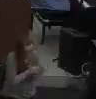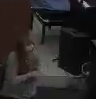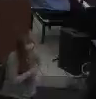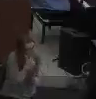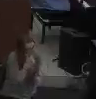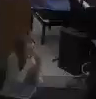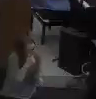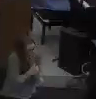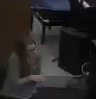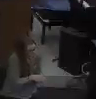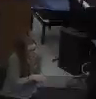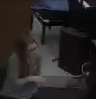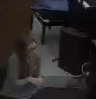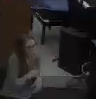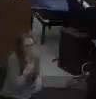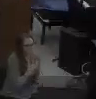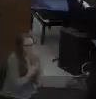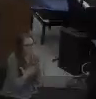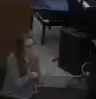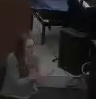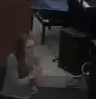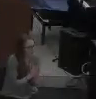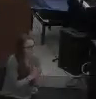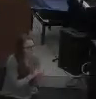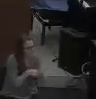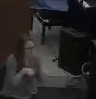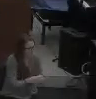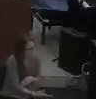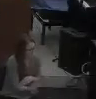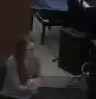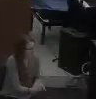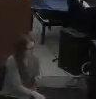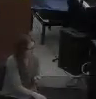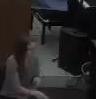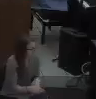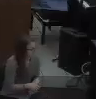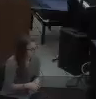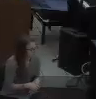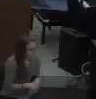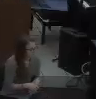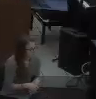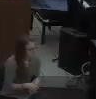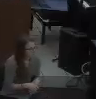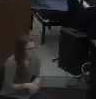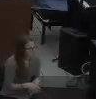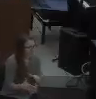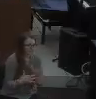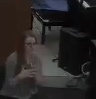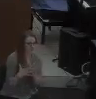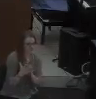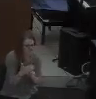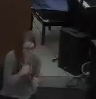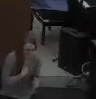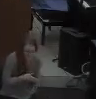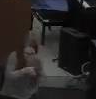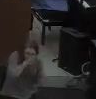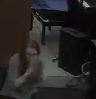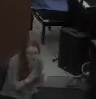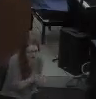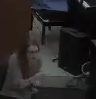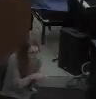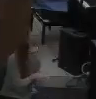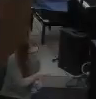but one of the things I want to just pray about this morning briefly is to have Jesus, have God, have the Holy Spirit, have